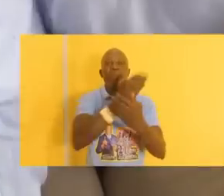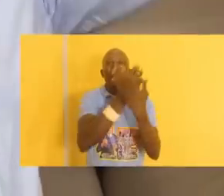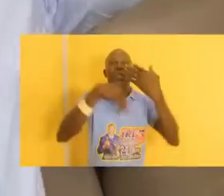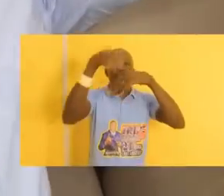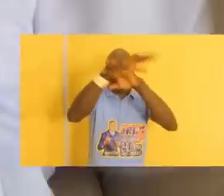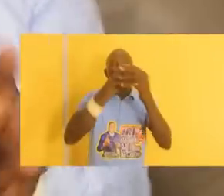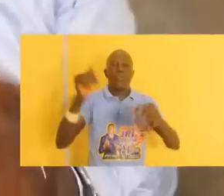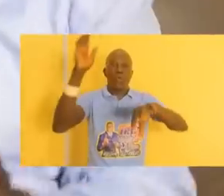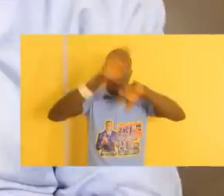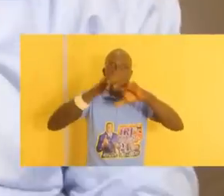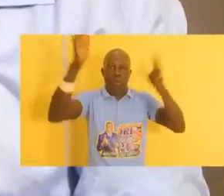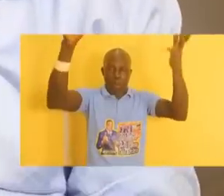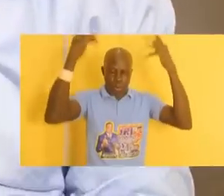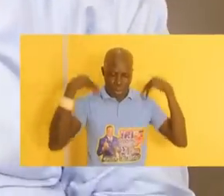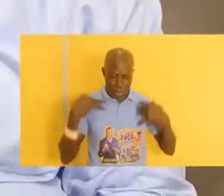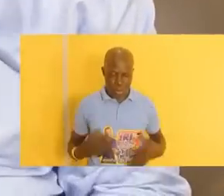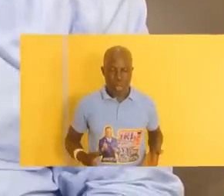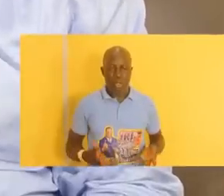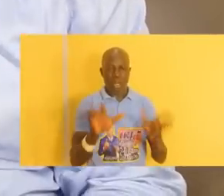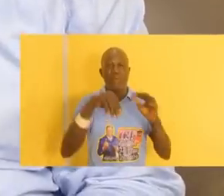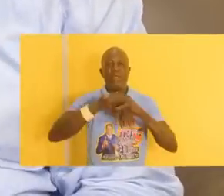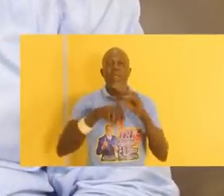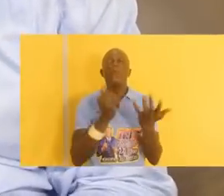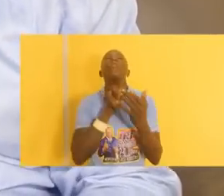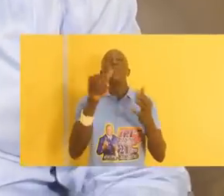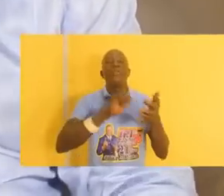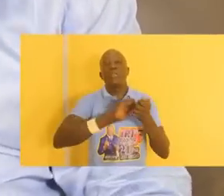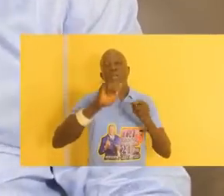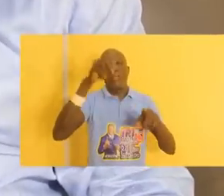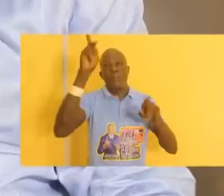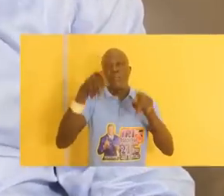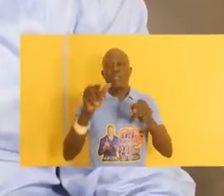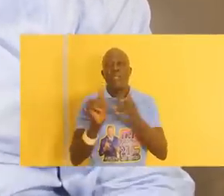know, oh yeah, come be our one. Amen. Who did you last?